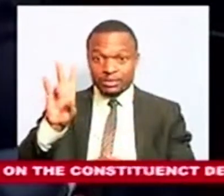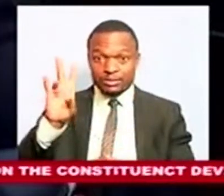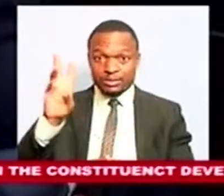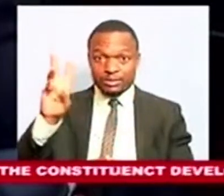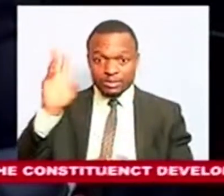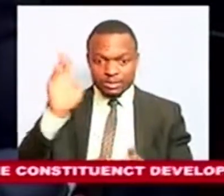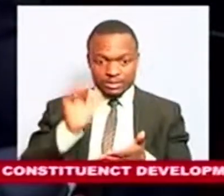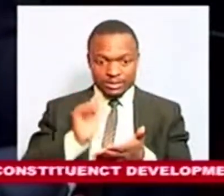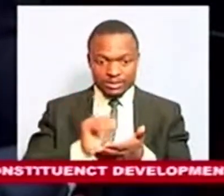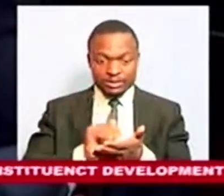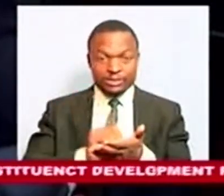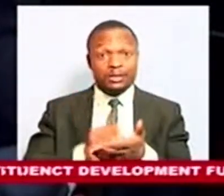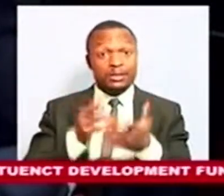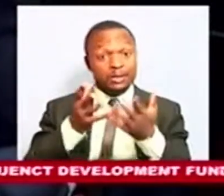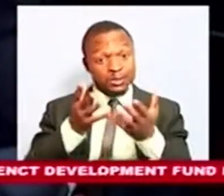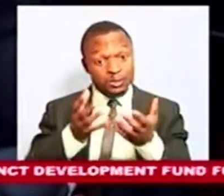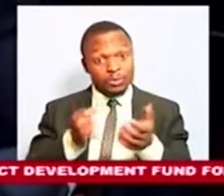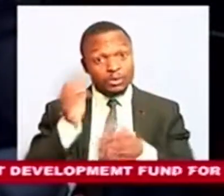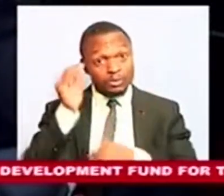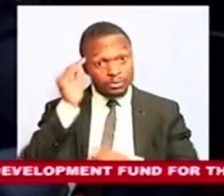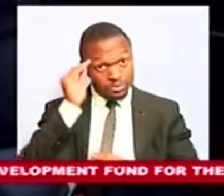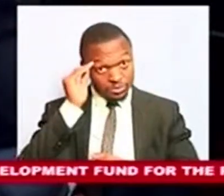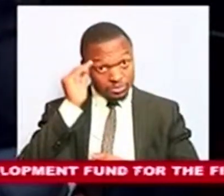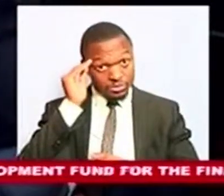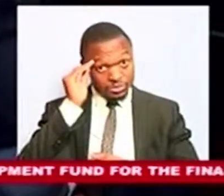76,000? I just want to know,